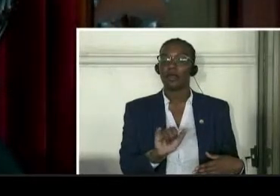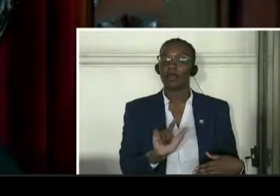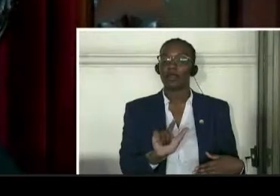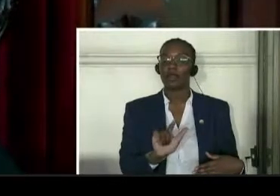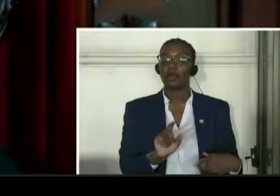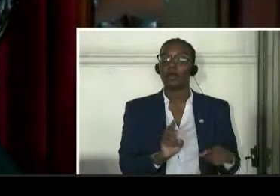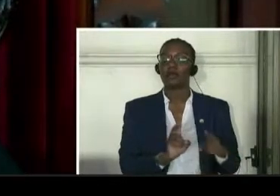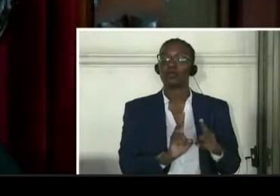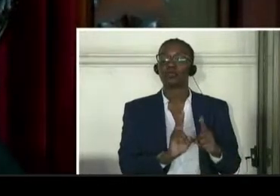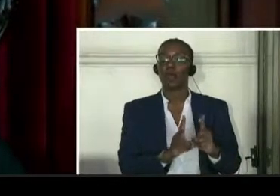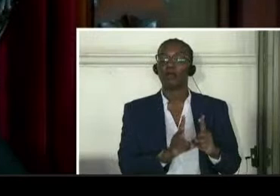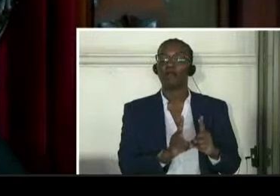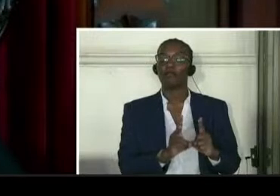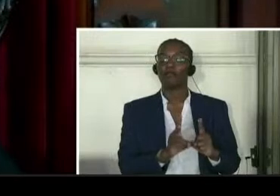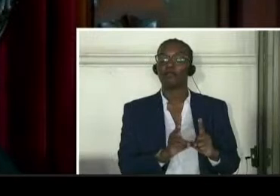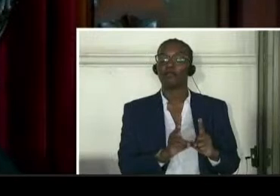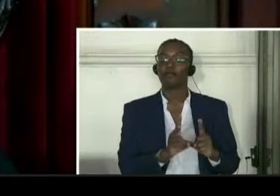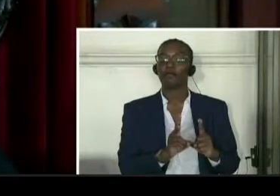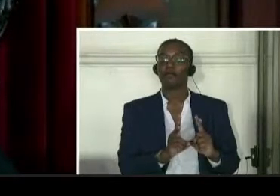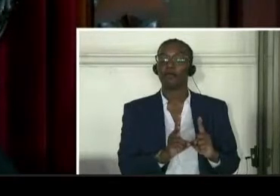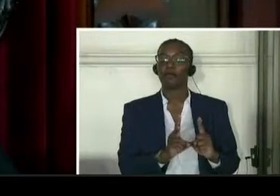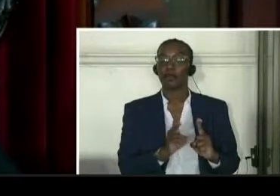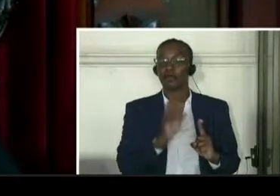Is it parliamentary or is it member of the